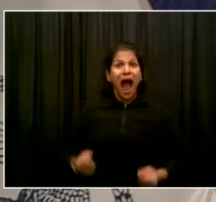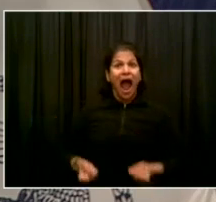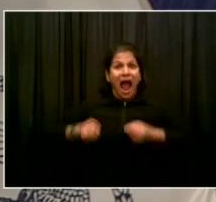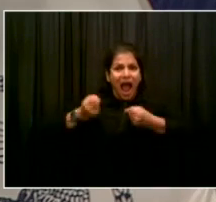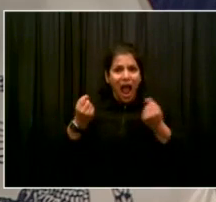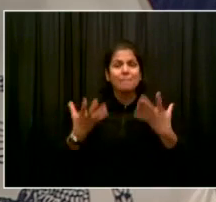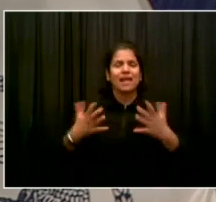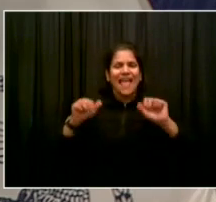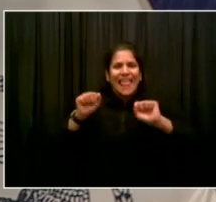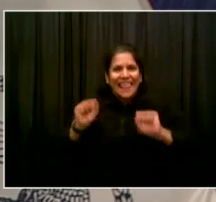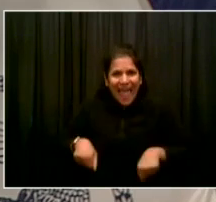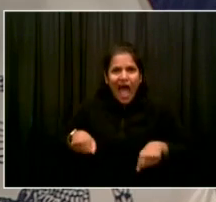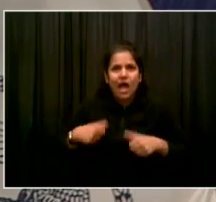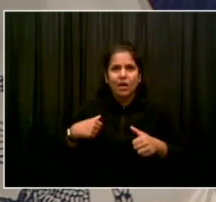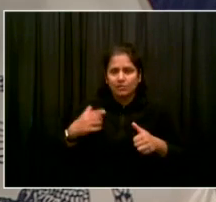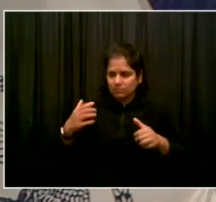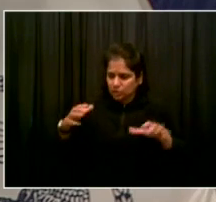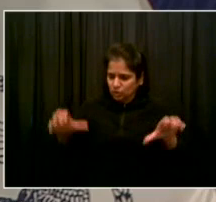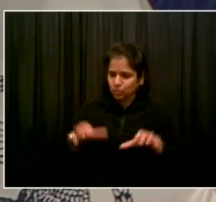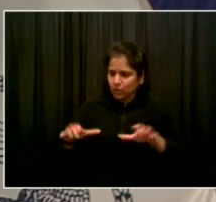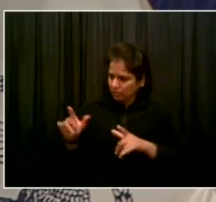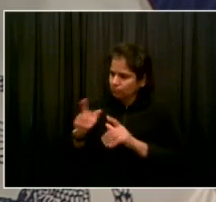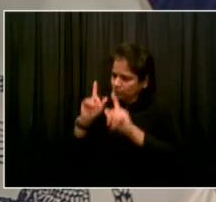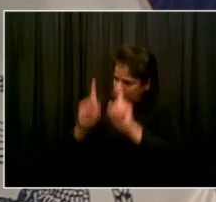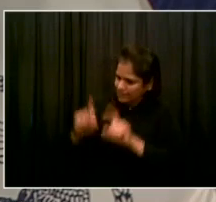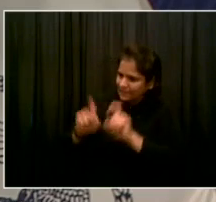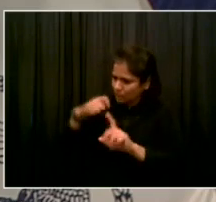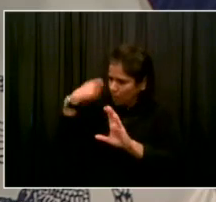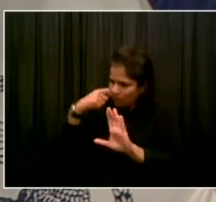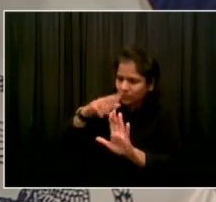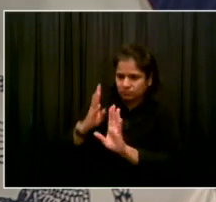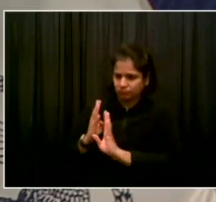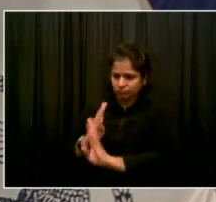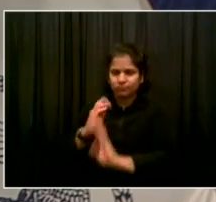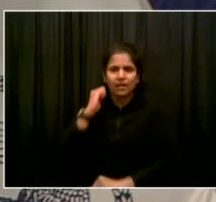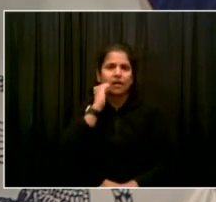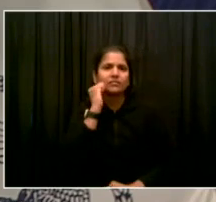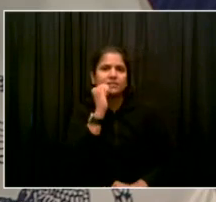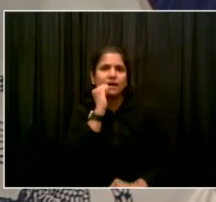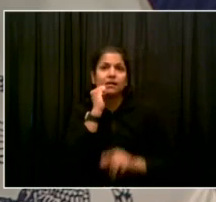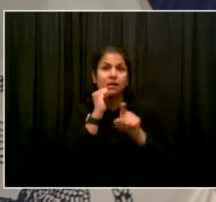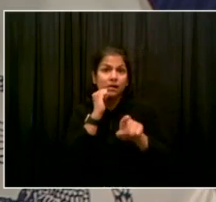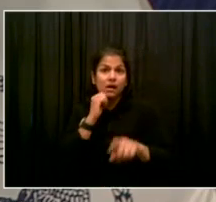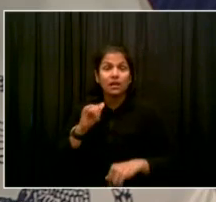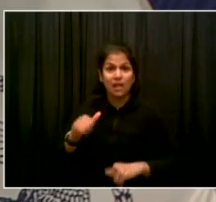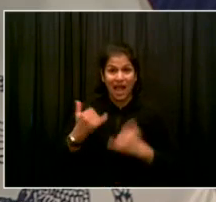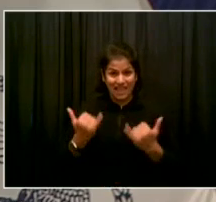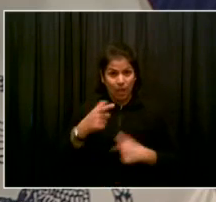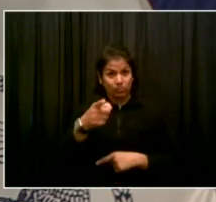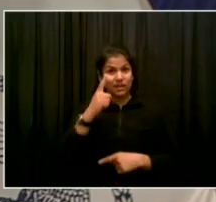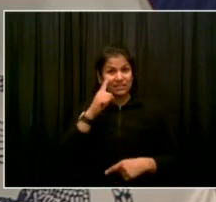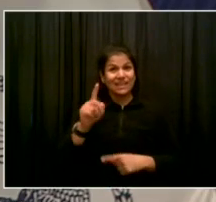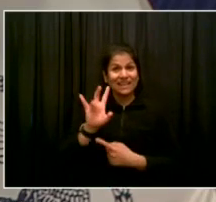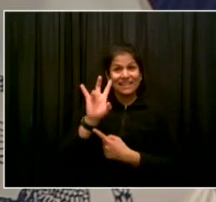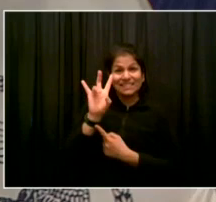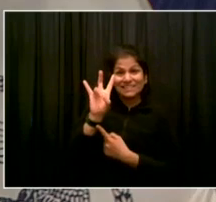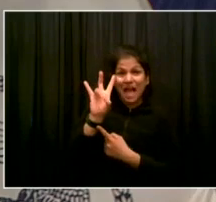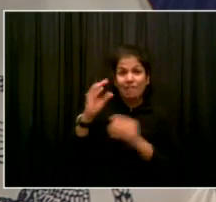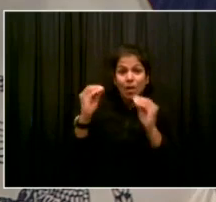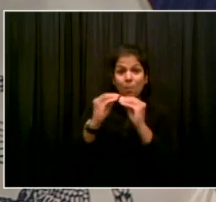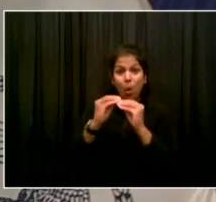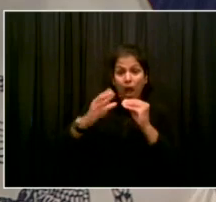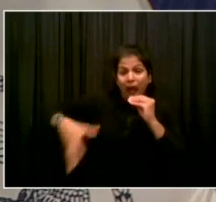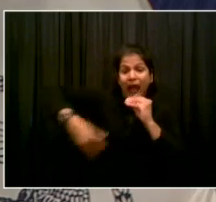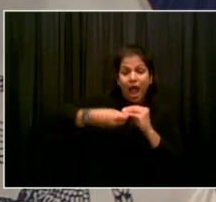addition of the 7 new ones you plan to open, and if you know the 6 federal ones that are on their way, what will the new daily testing capacity